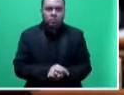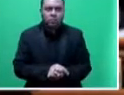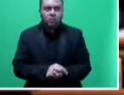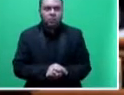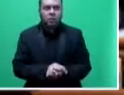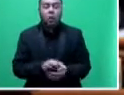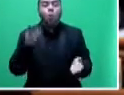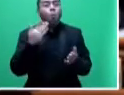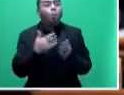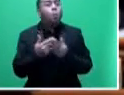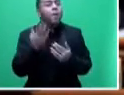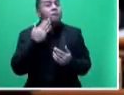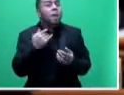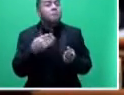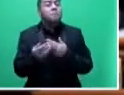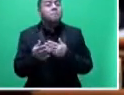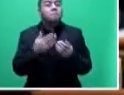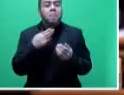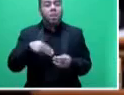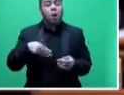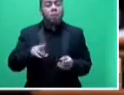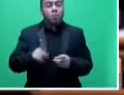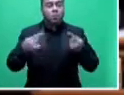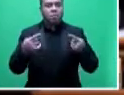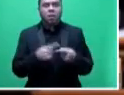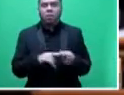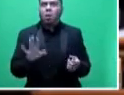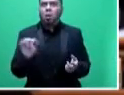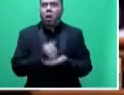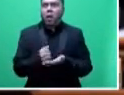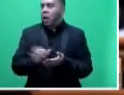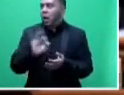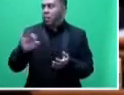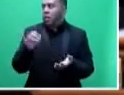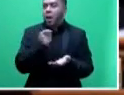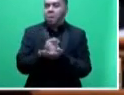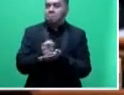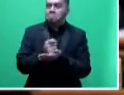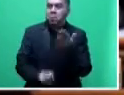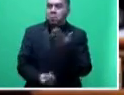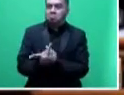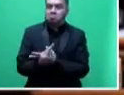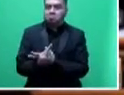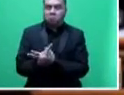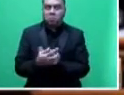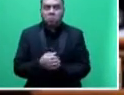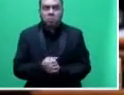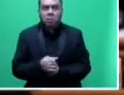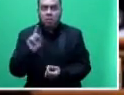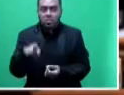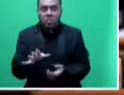whenever a member of opposition gets caught telling lies, they simply act like never happened. Leader of another party which did not get a seat,